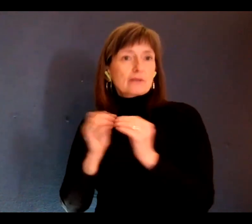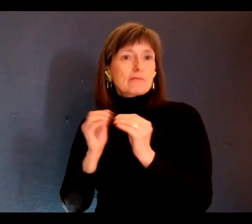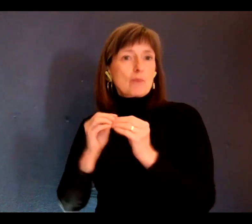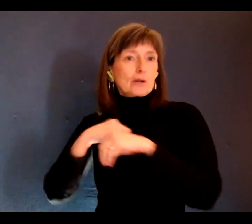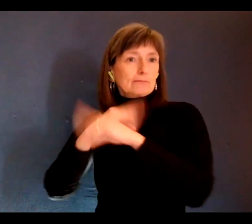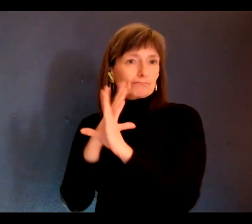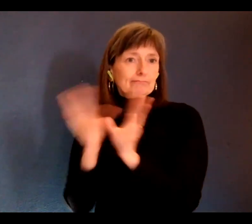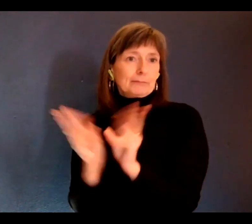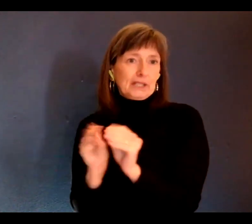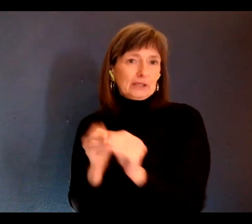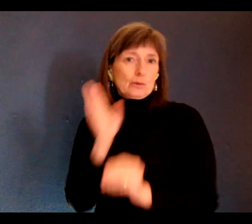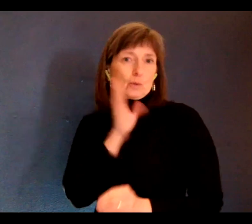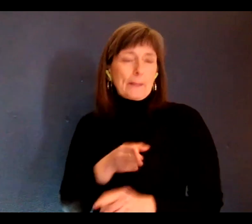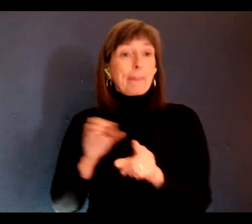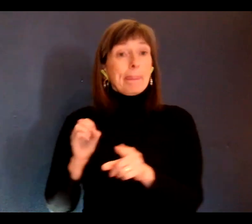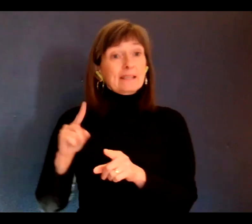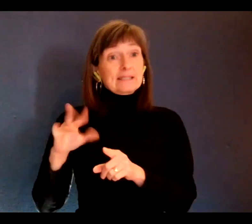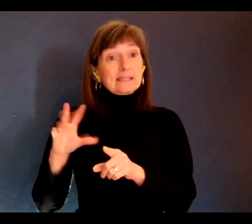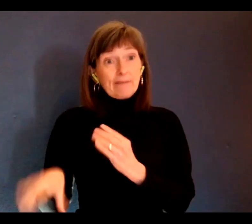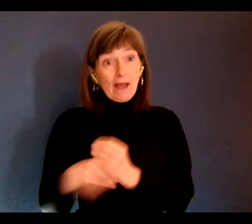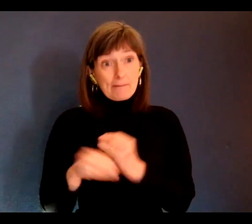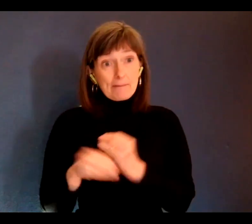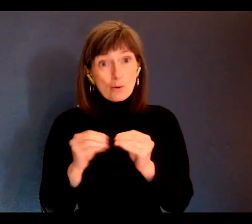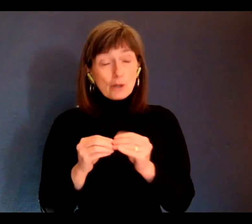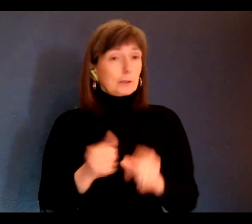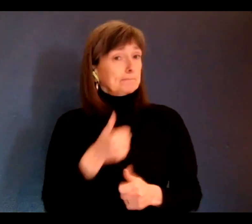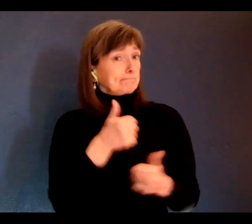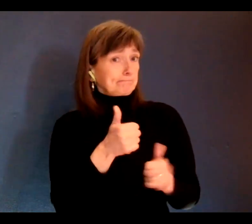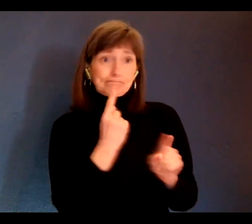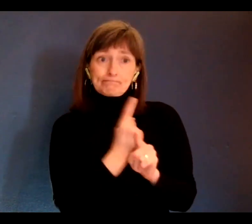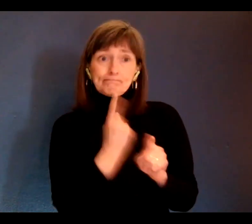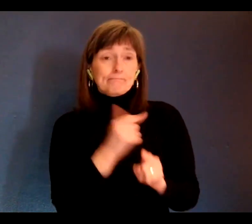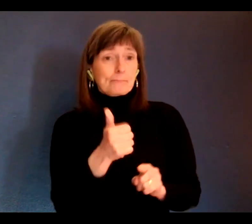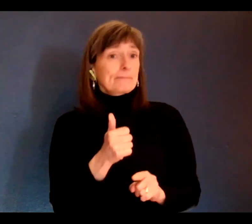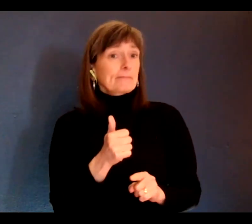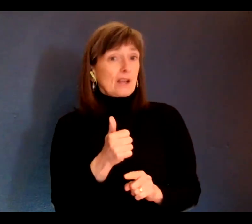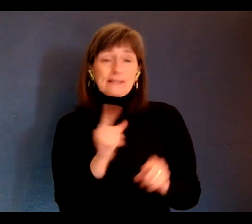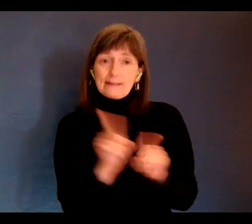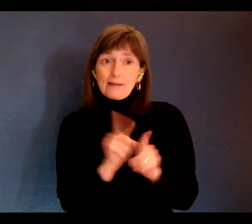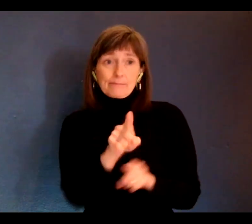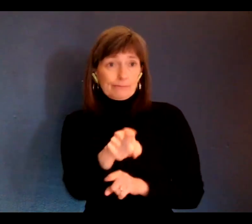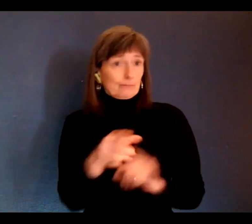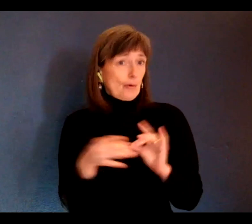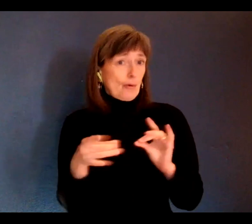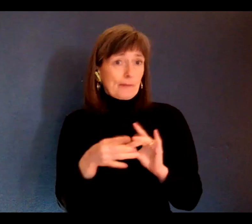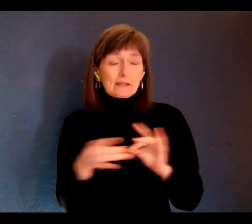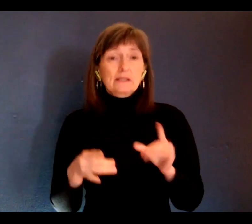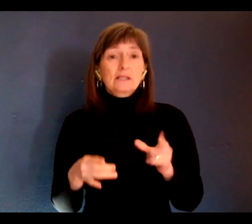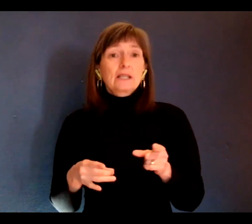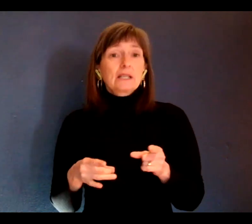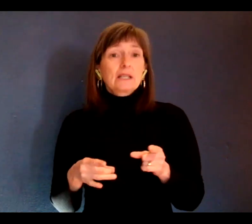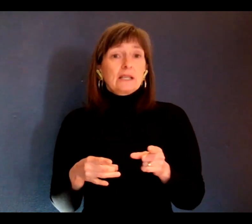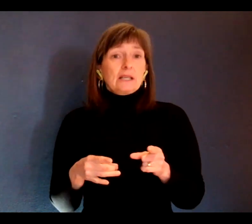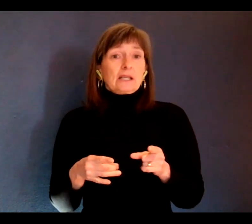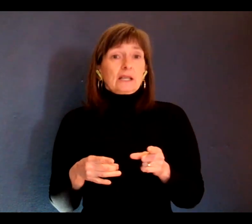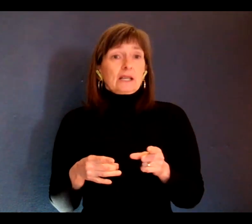No, great point on that person's behalf, and I think just to echo your thoughts, Henry, I think that's will be it was heard loud